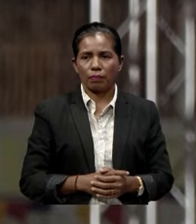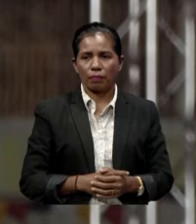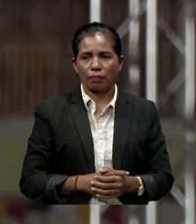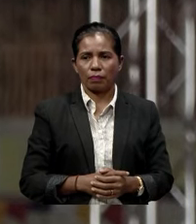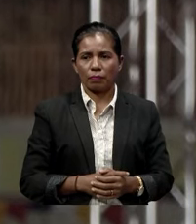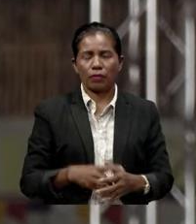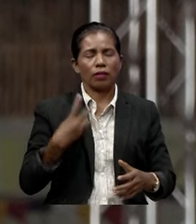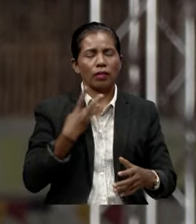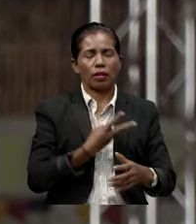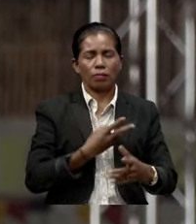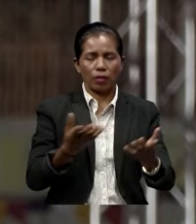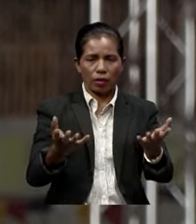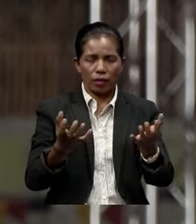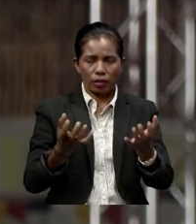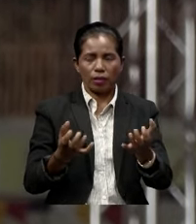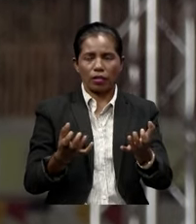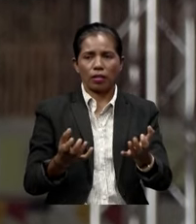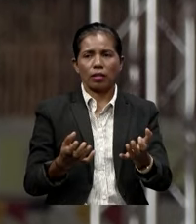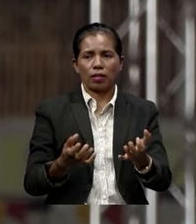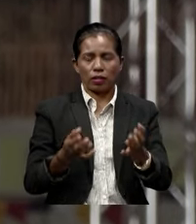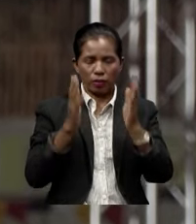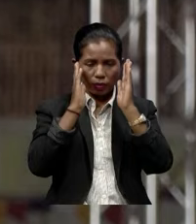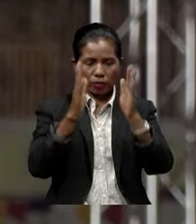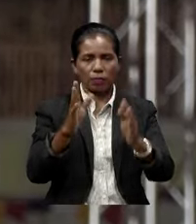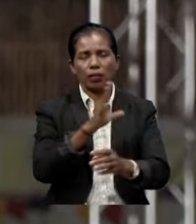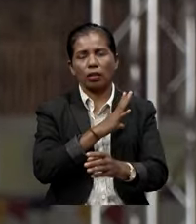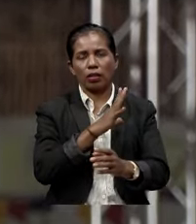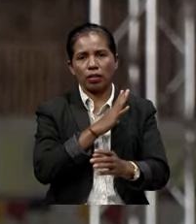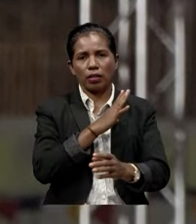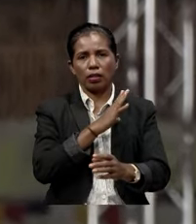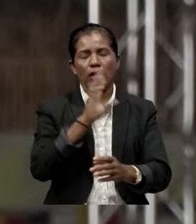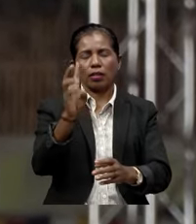We had to wait 16 years.